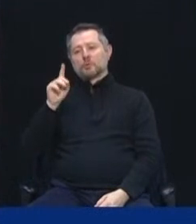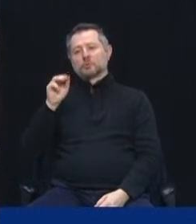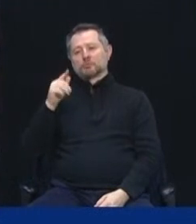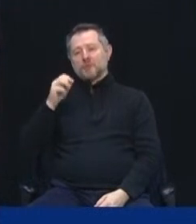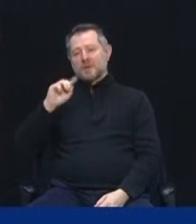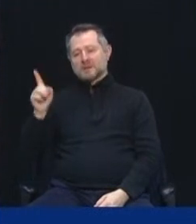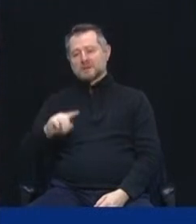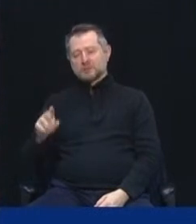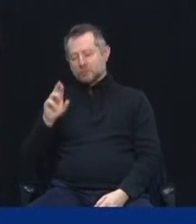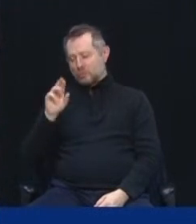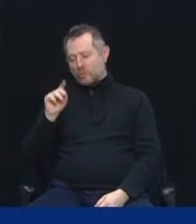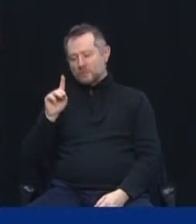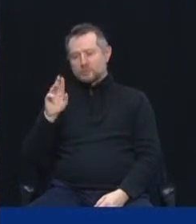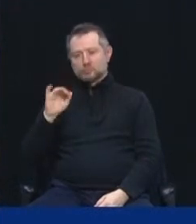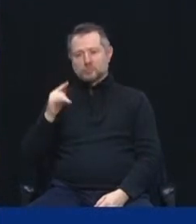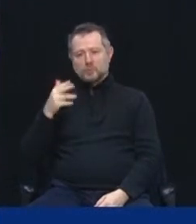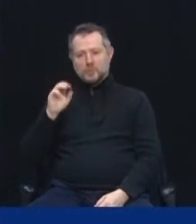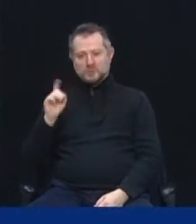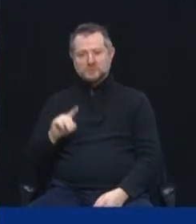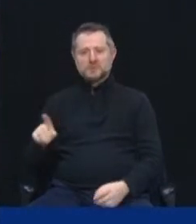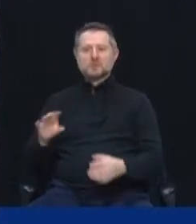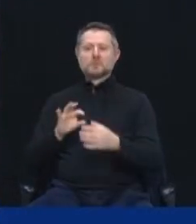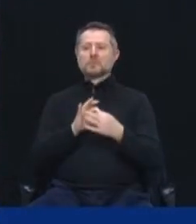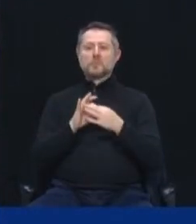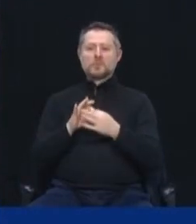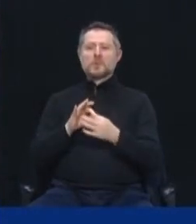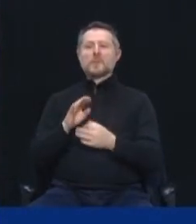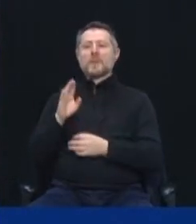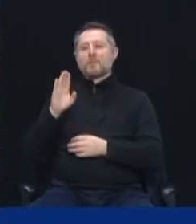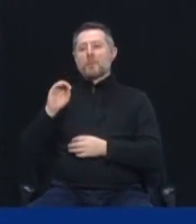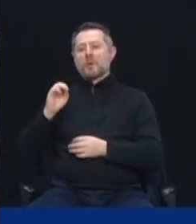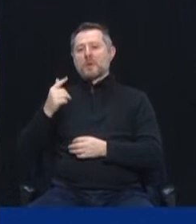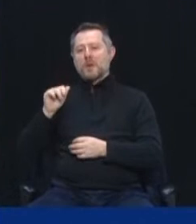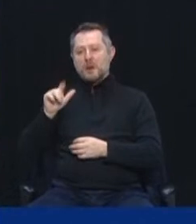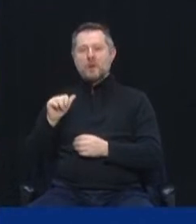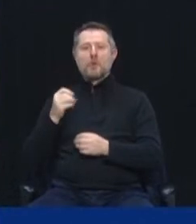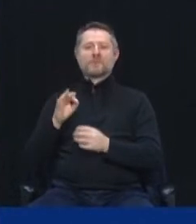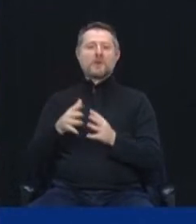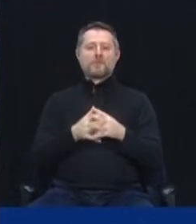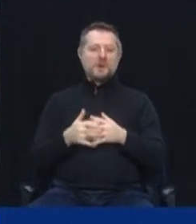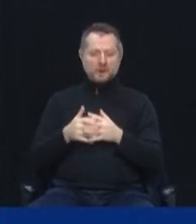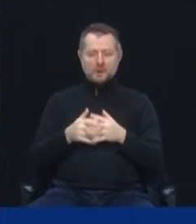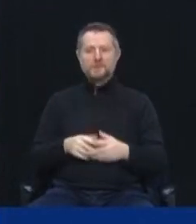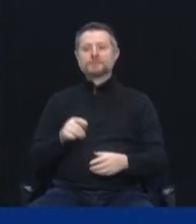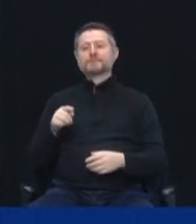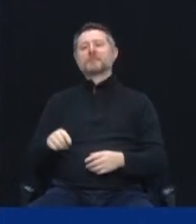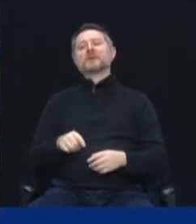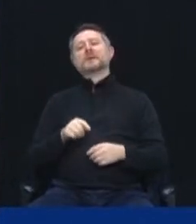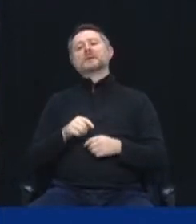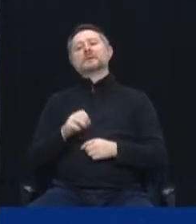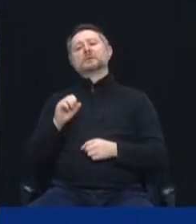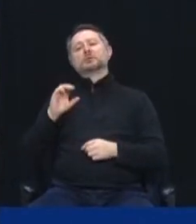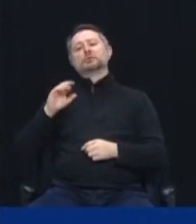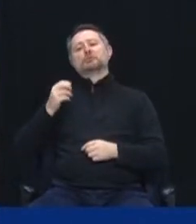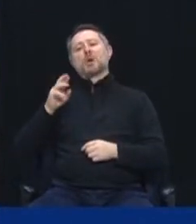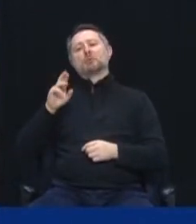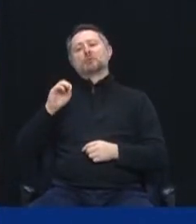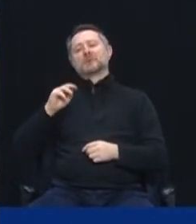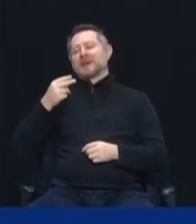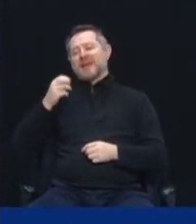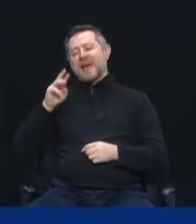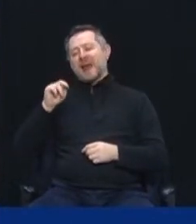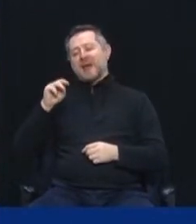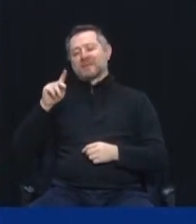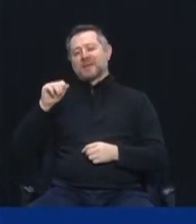of America. You'll then hear from Paloma Escudero Hernandez, who is the president and CEO of Urban